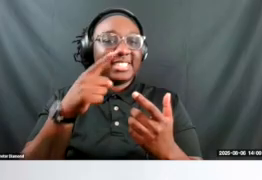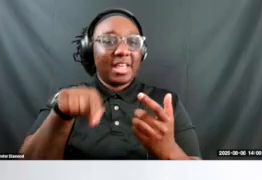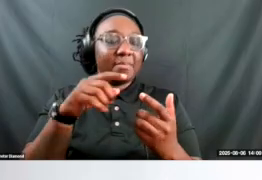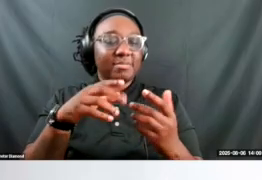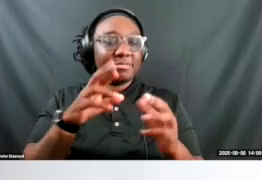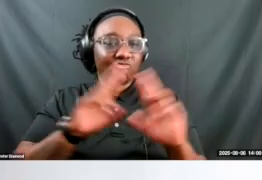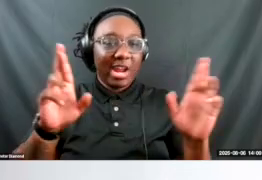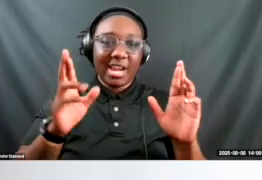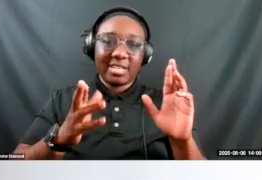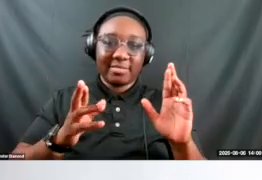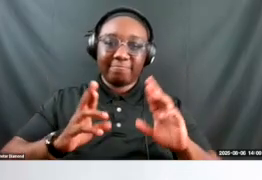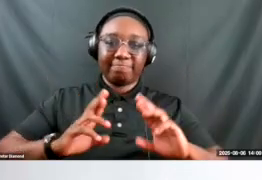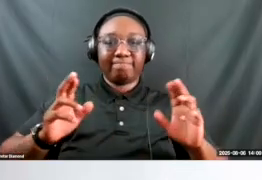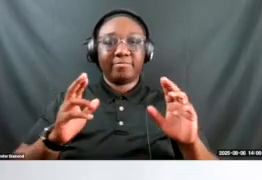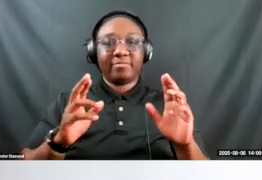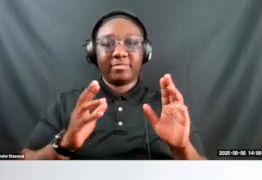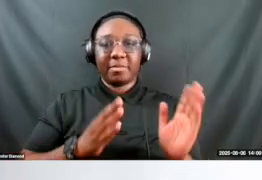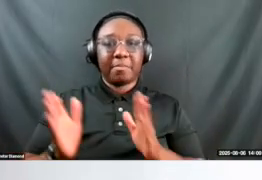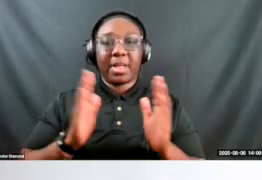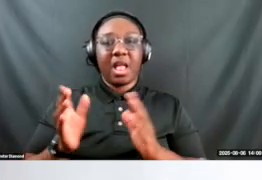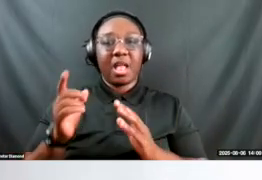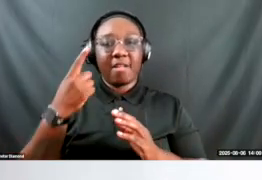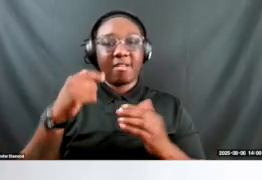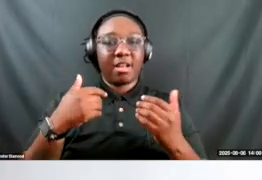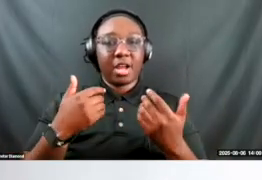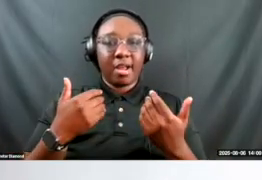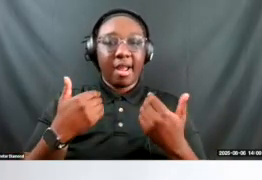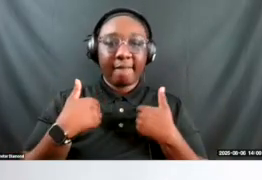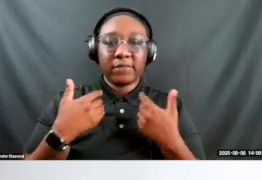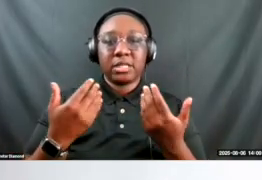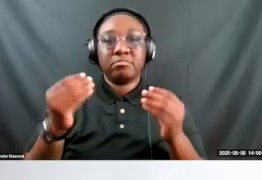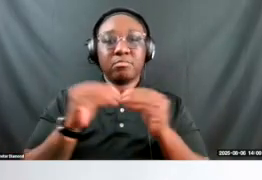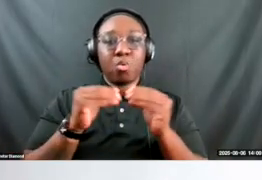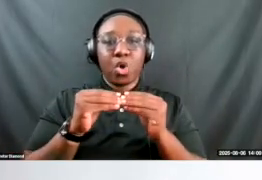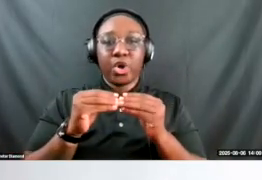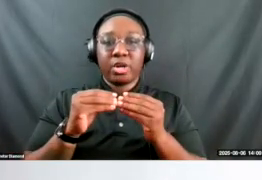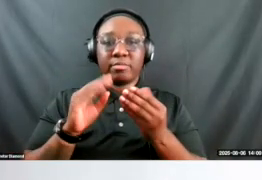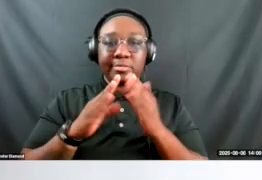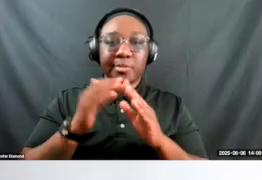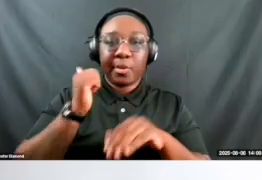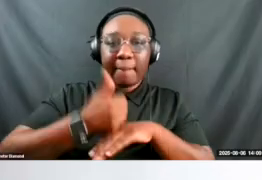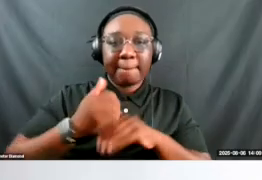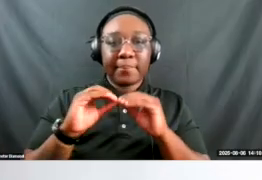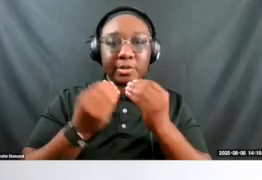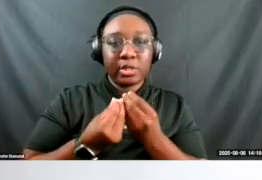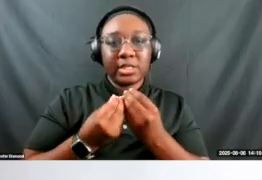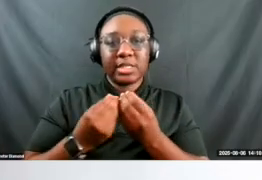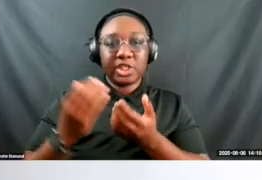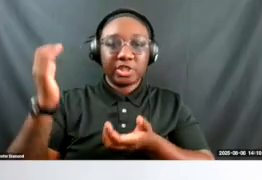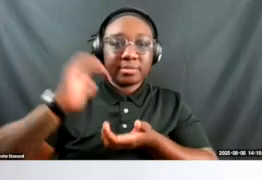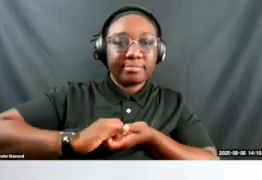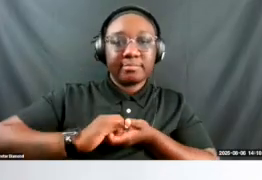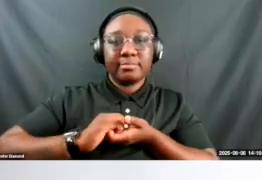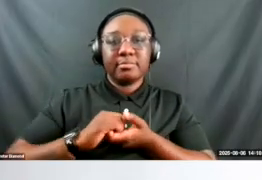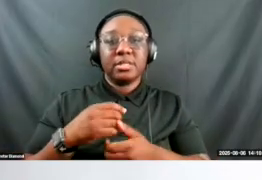to become Access Clean California outreach partners if desired. To continue to grow this program,